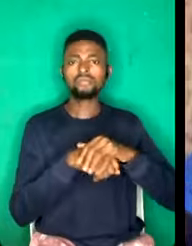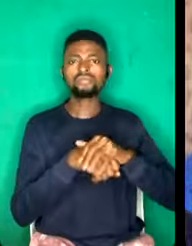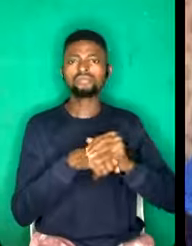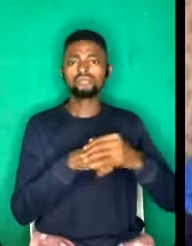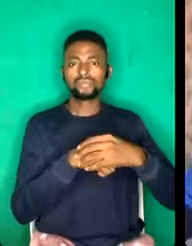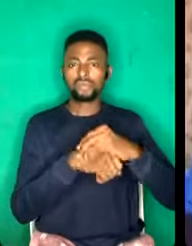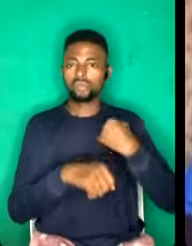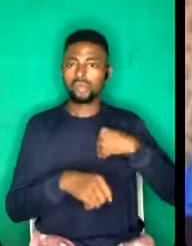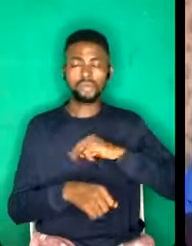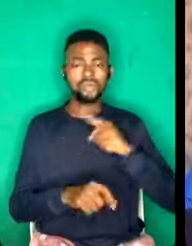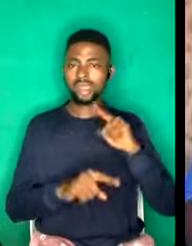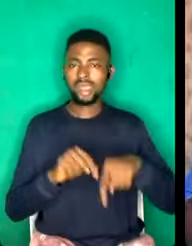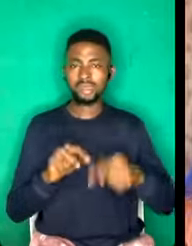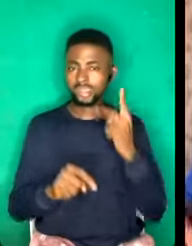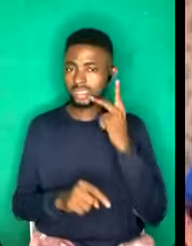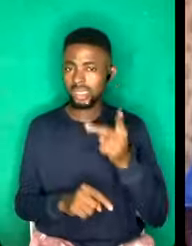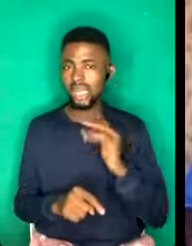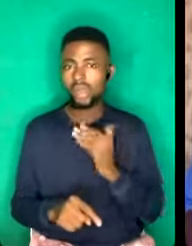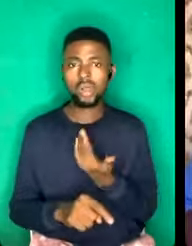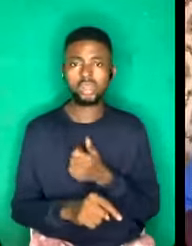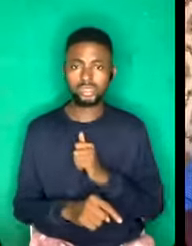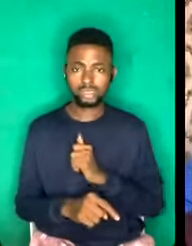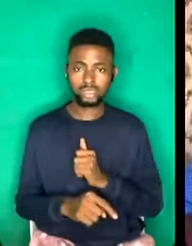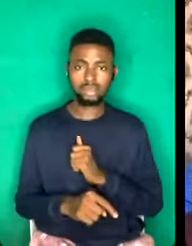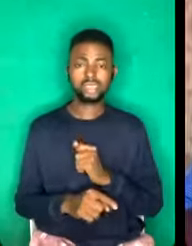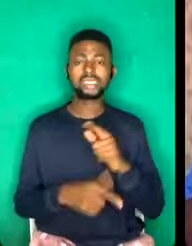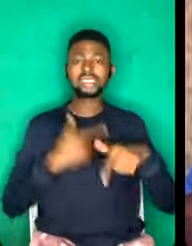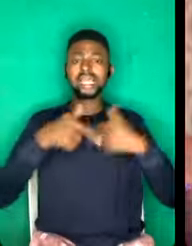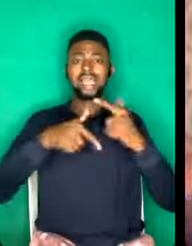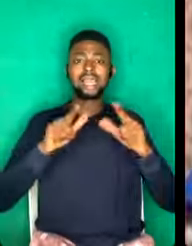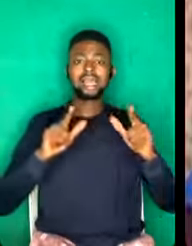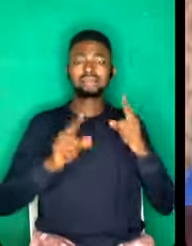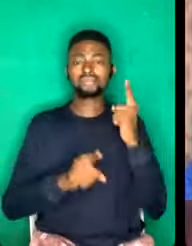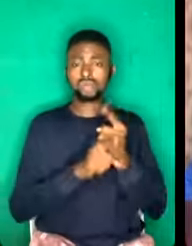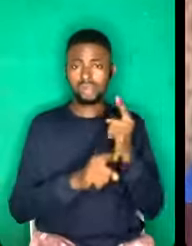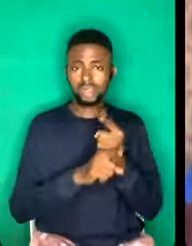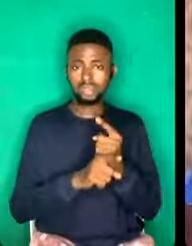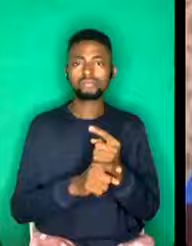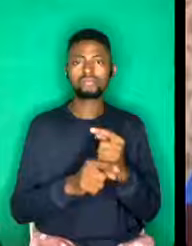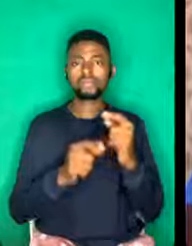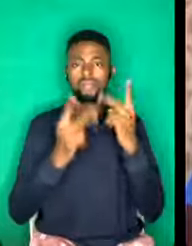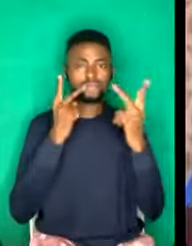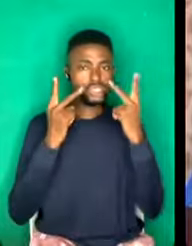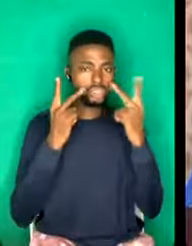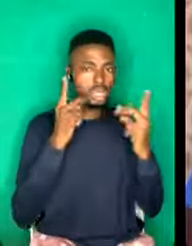other. So sign language proper is visual language.